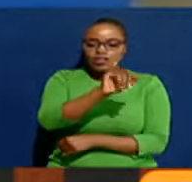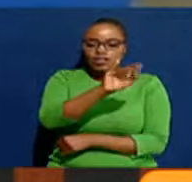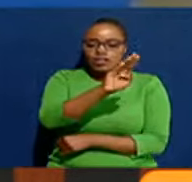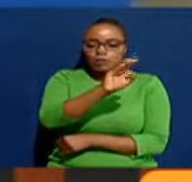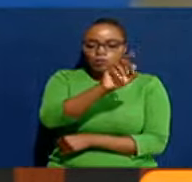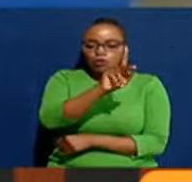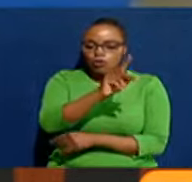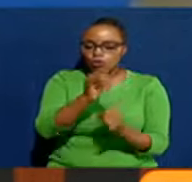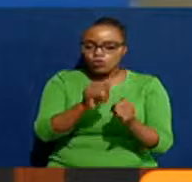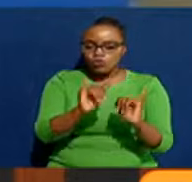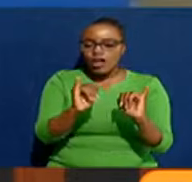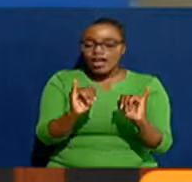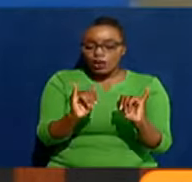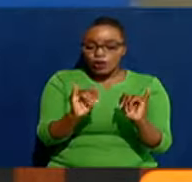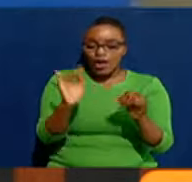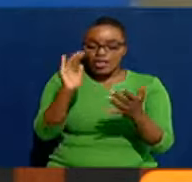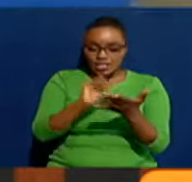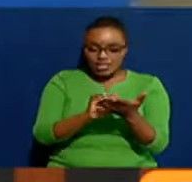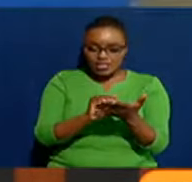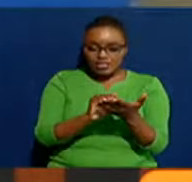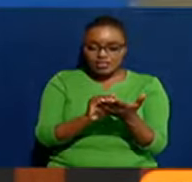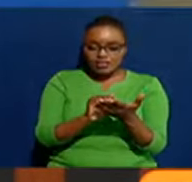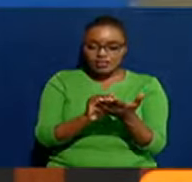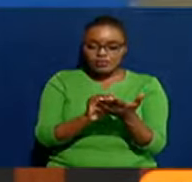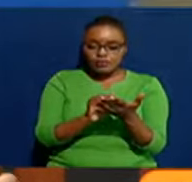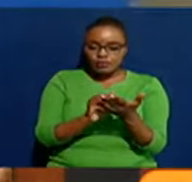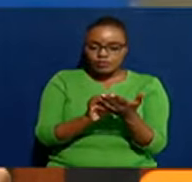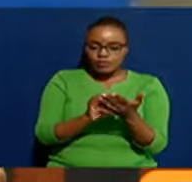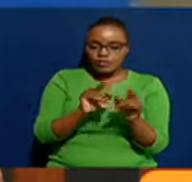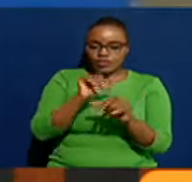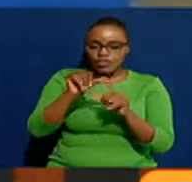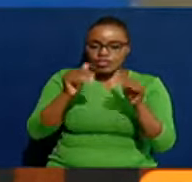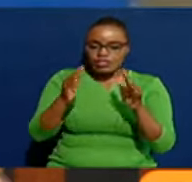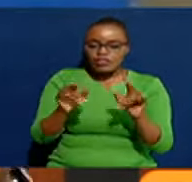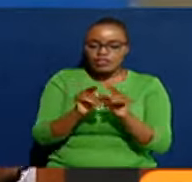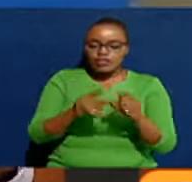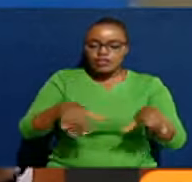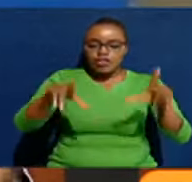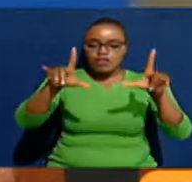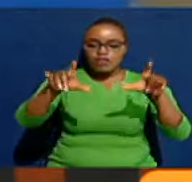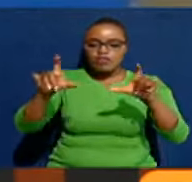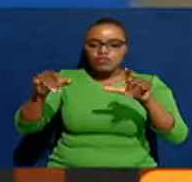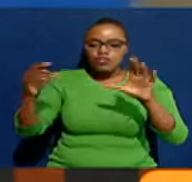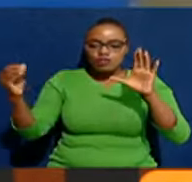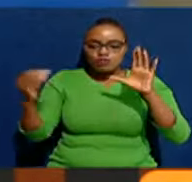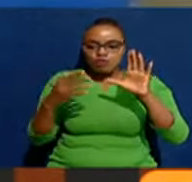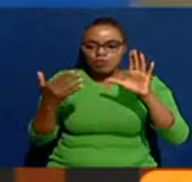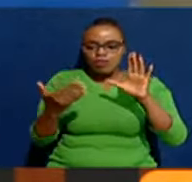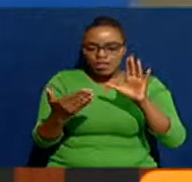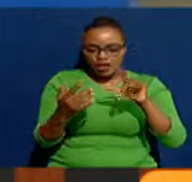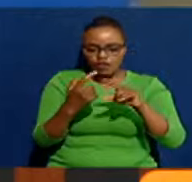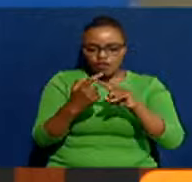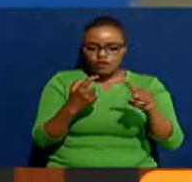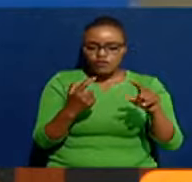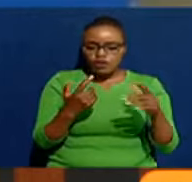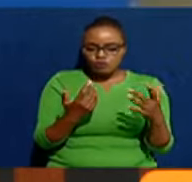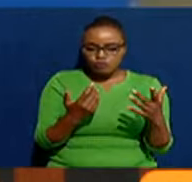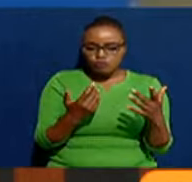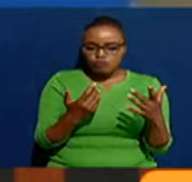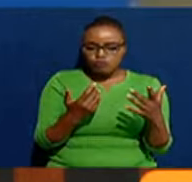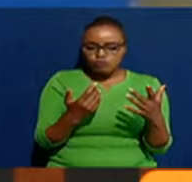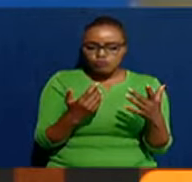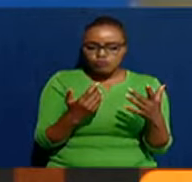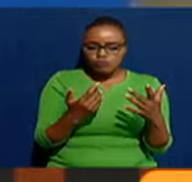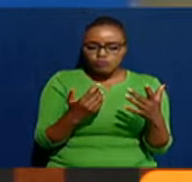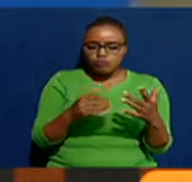the CFT in Kiboko, the scientists, when they make the photographs, they put the cobs from